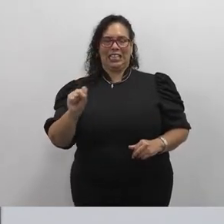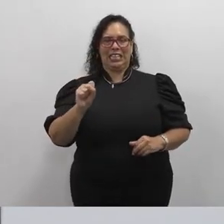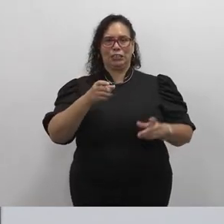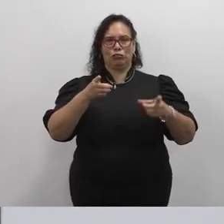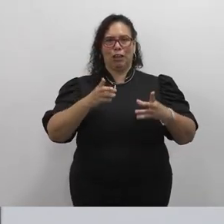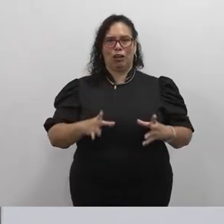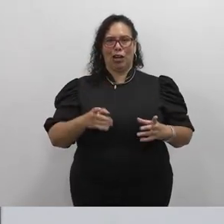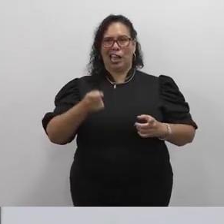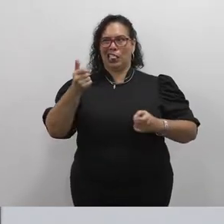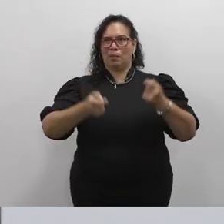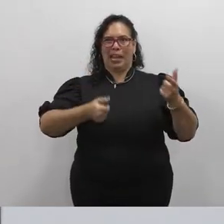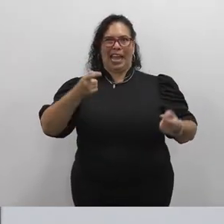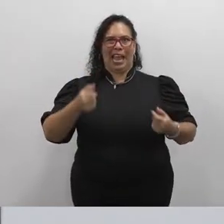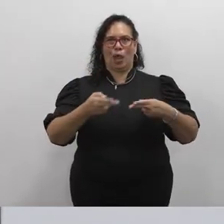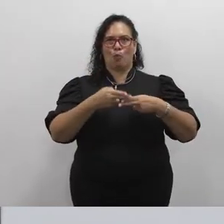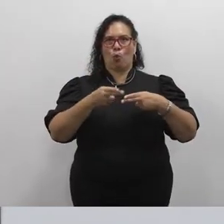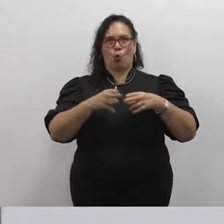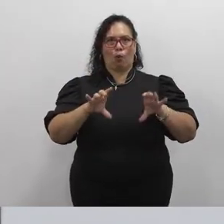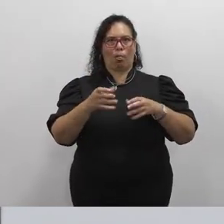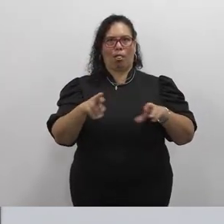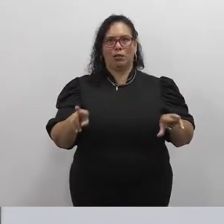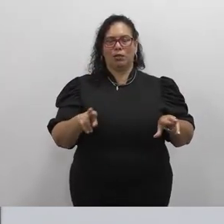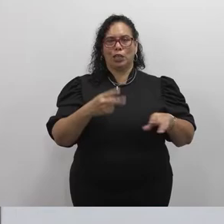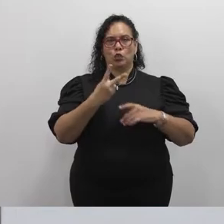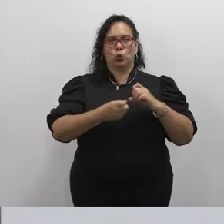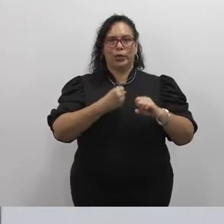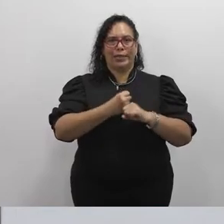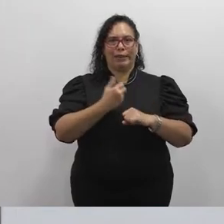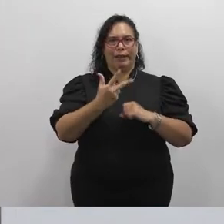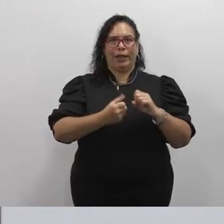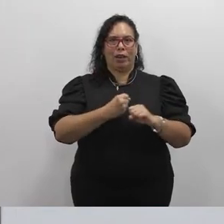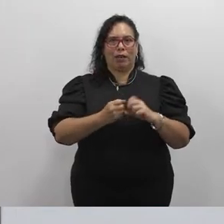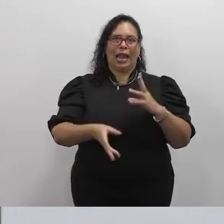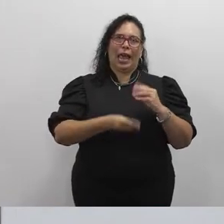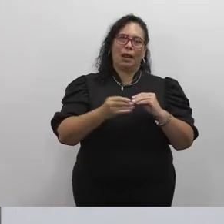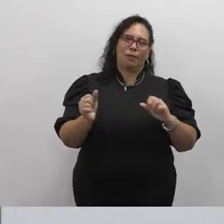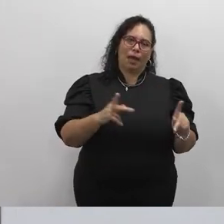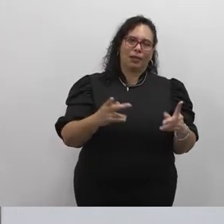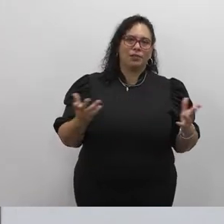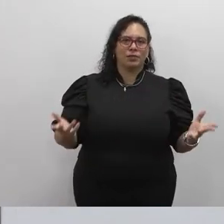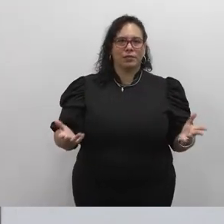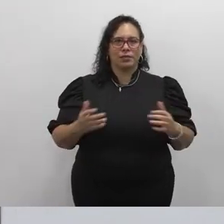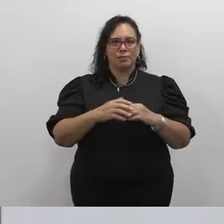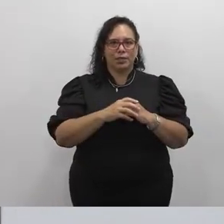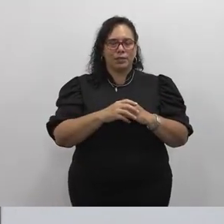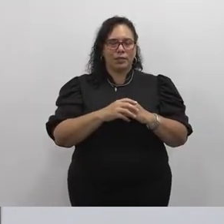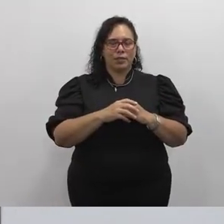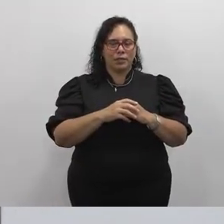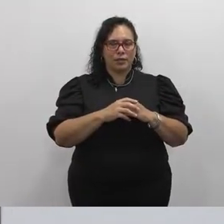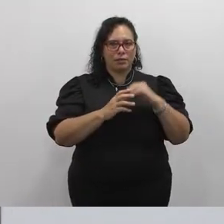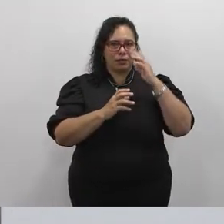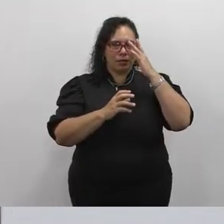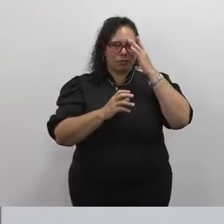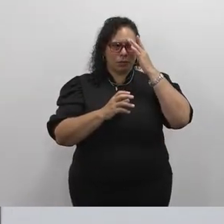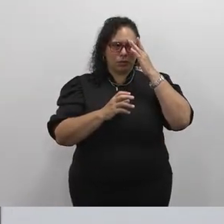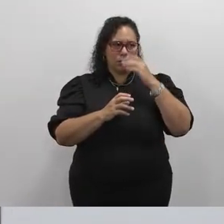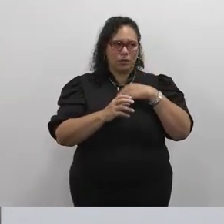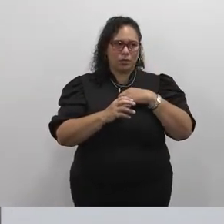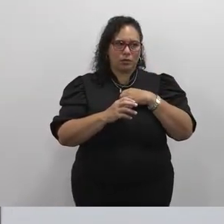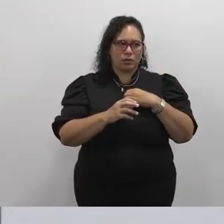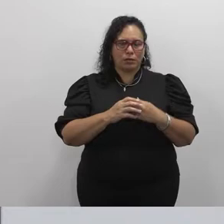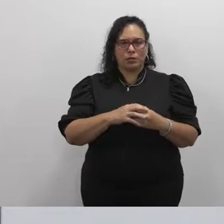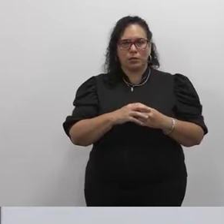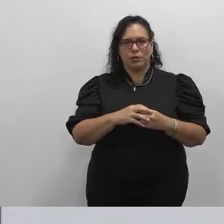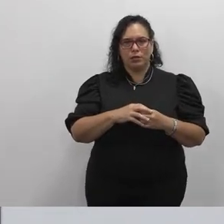portables and 2, 3, 5 years later, add in 2 or 3 additional portables, right? So I think we'll always have that swing space